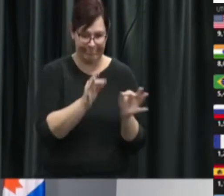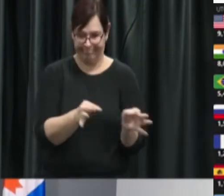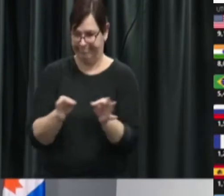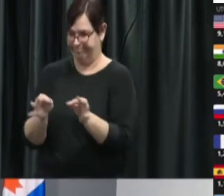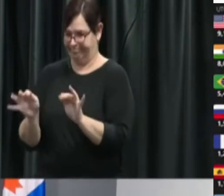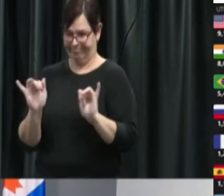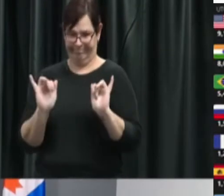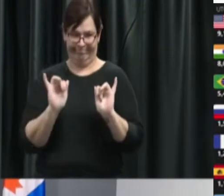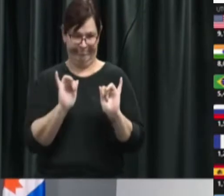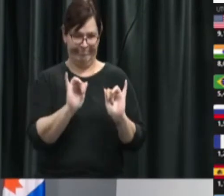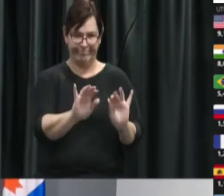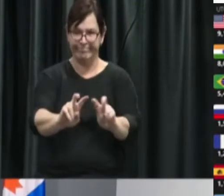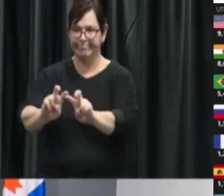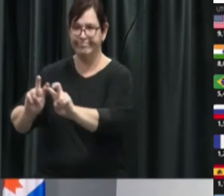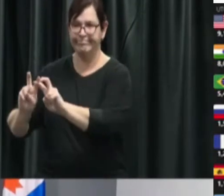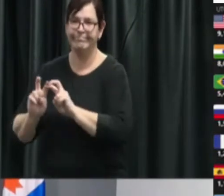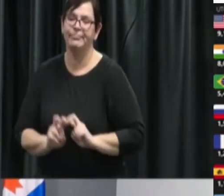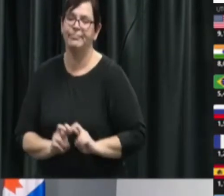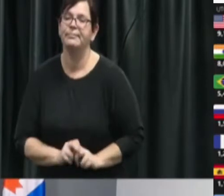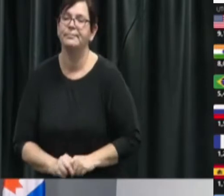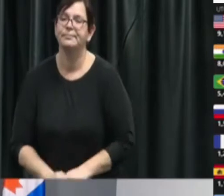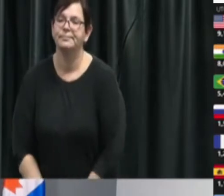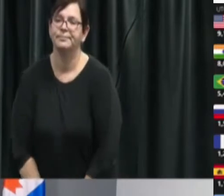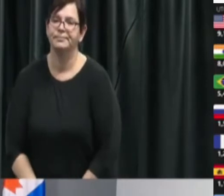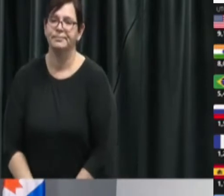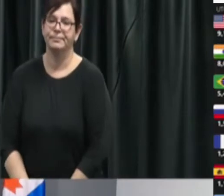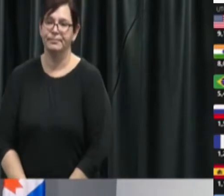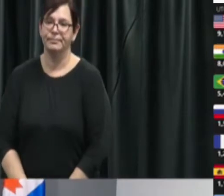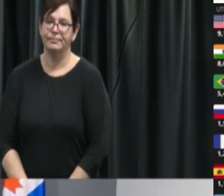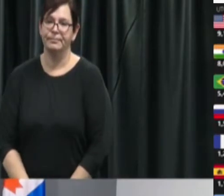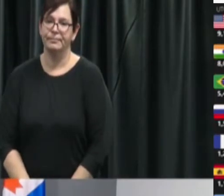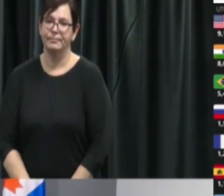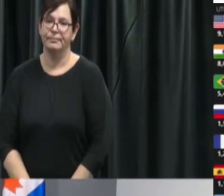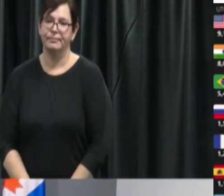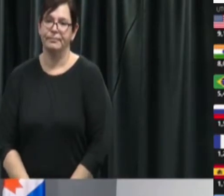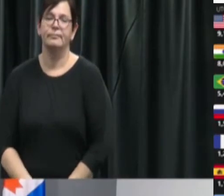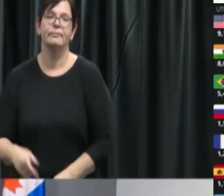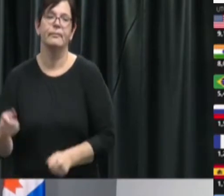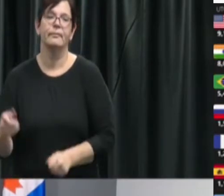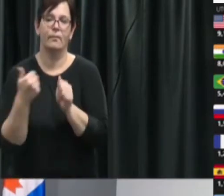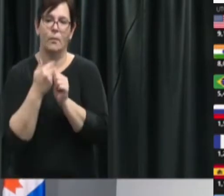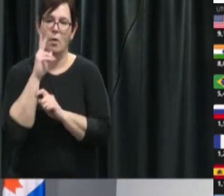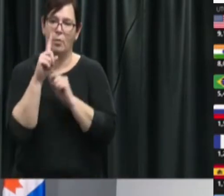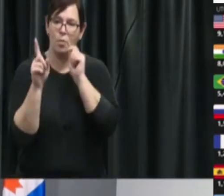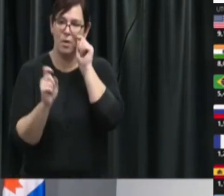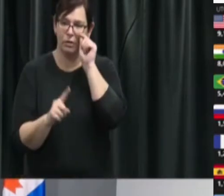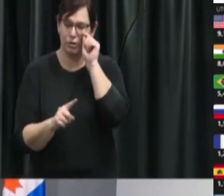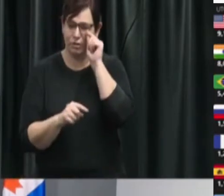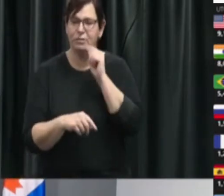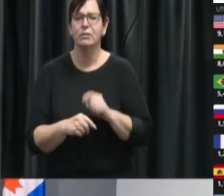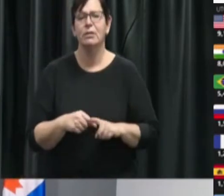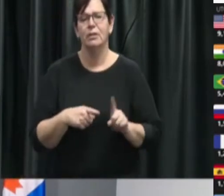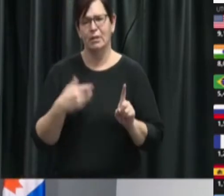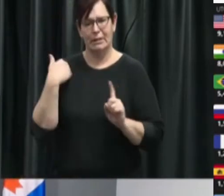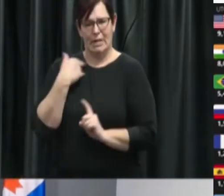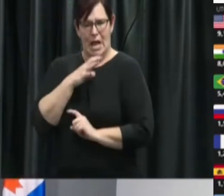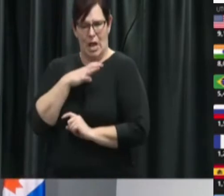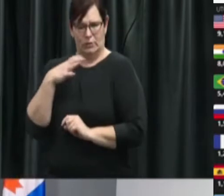Okay, and I'm just wondering, at council this morning, there were a number of questions directed at you